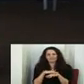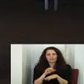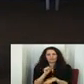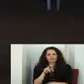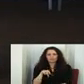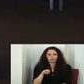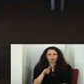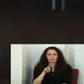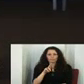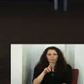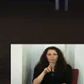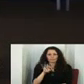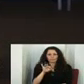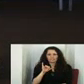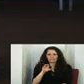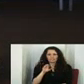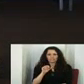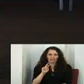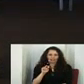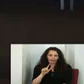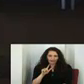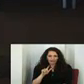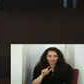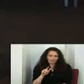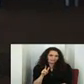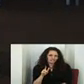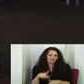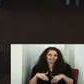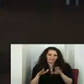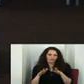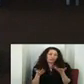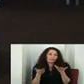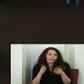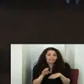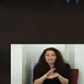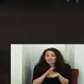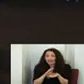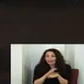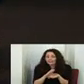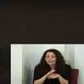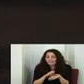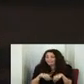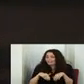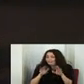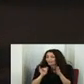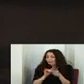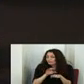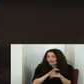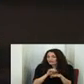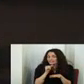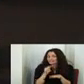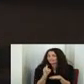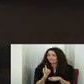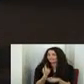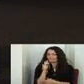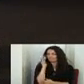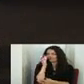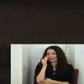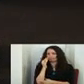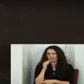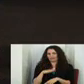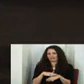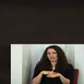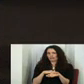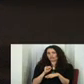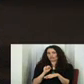some, giving up chocolate may not seem superficial. But that giving up is something that we do as a spiritual